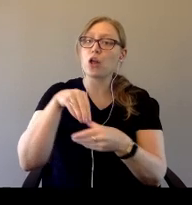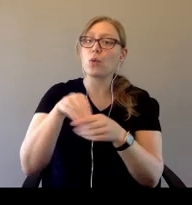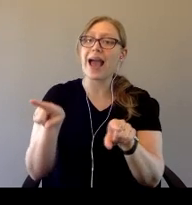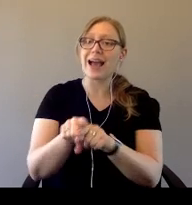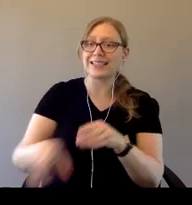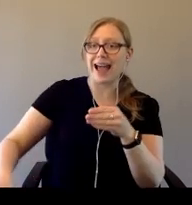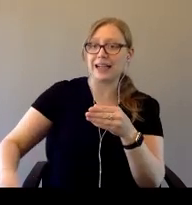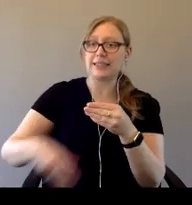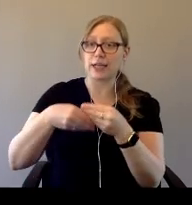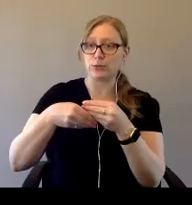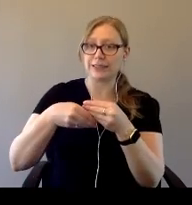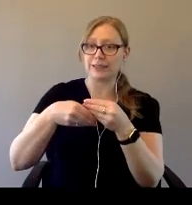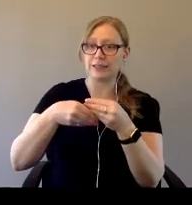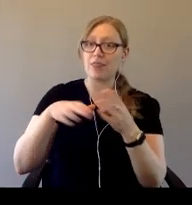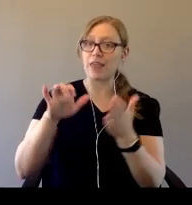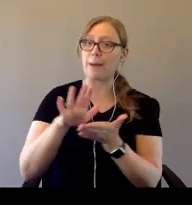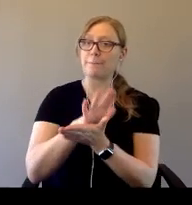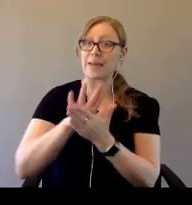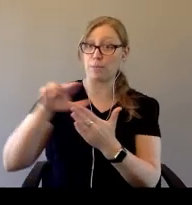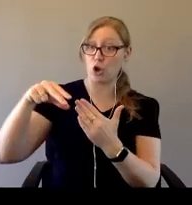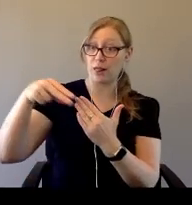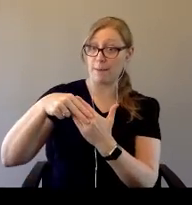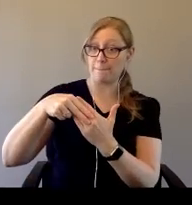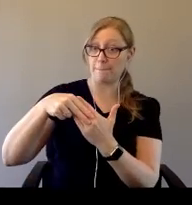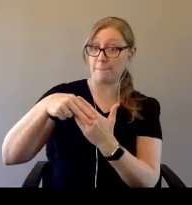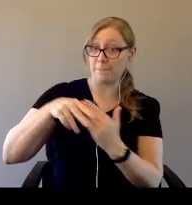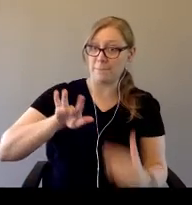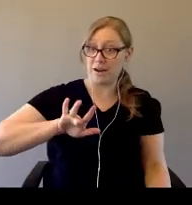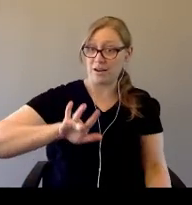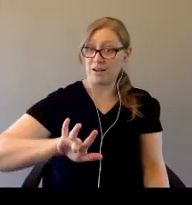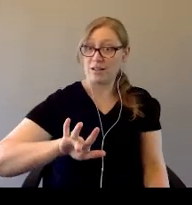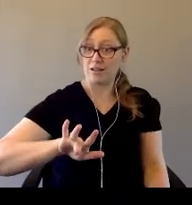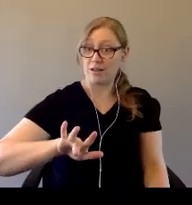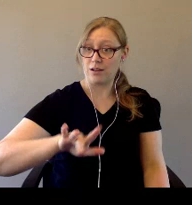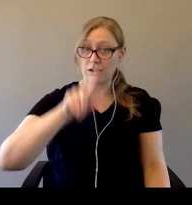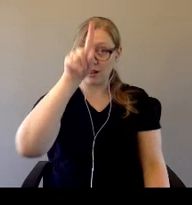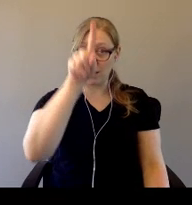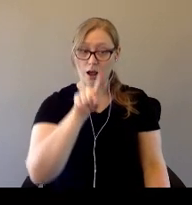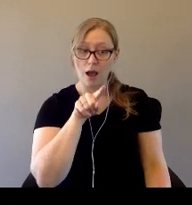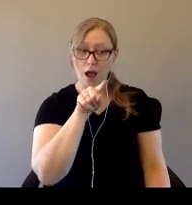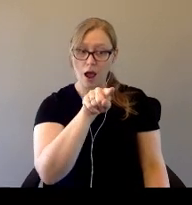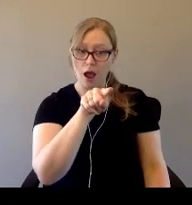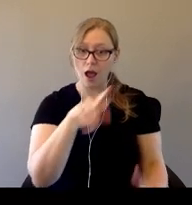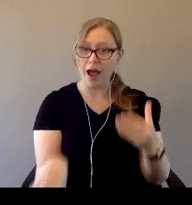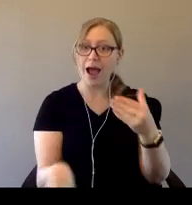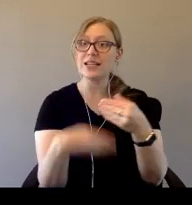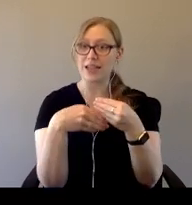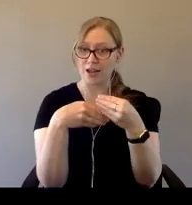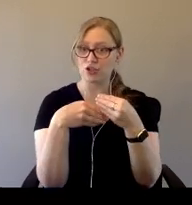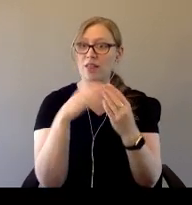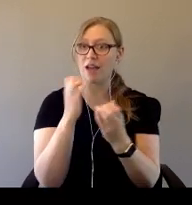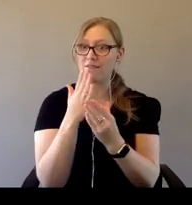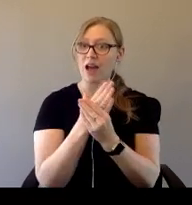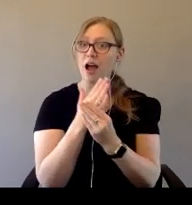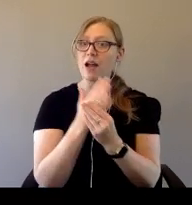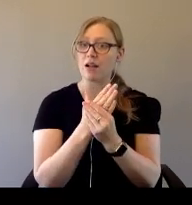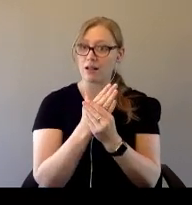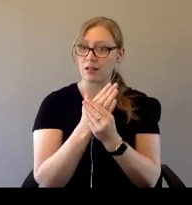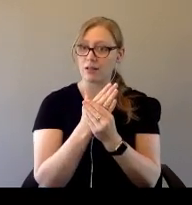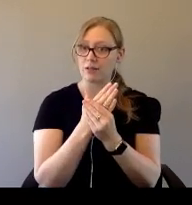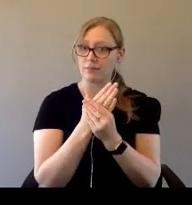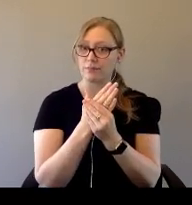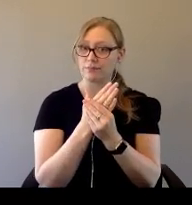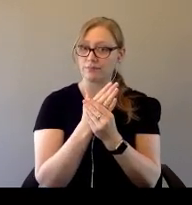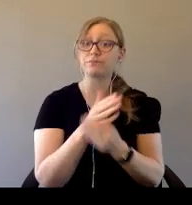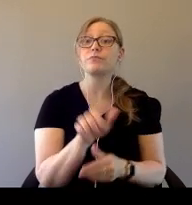little paperclip looking thing, and then you'll be able to attach the file that they have.